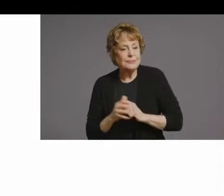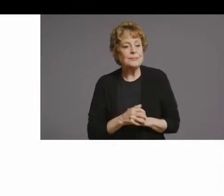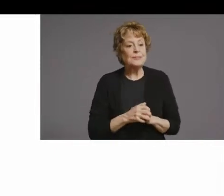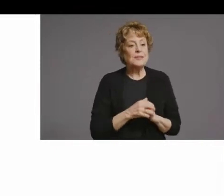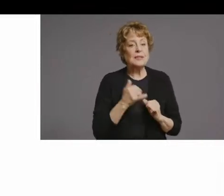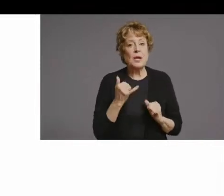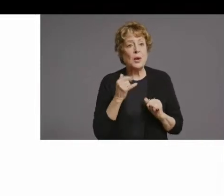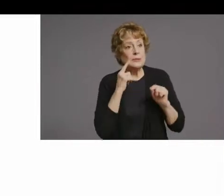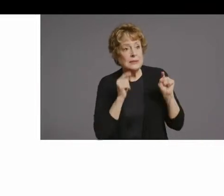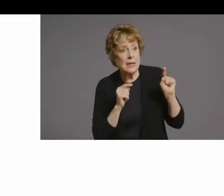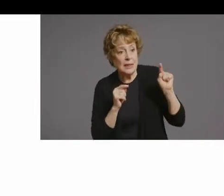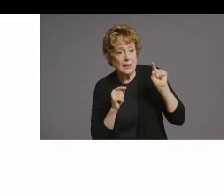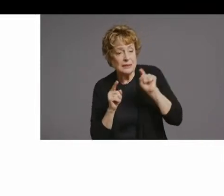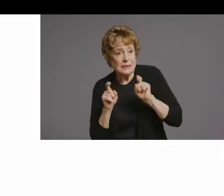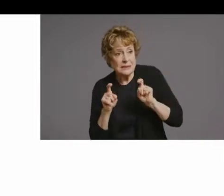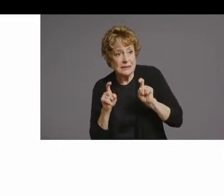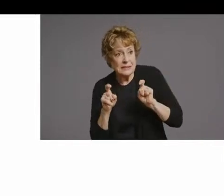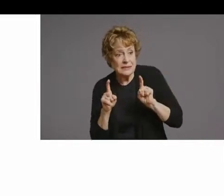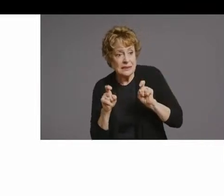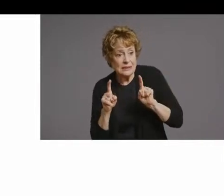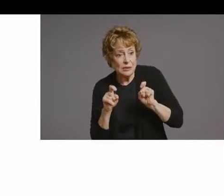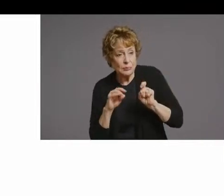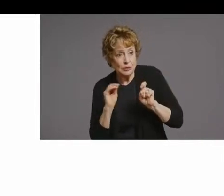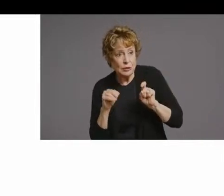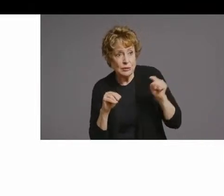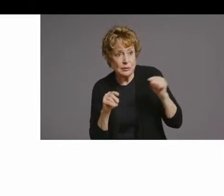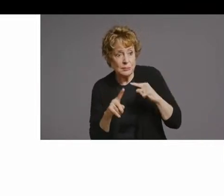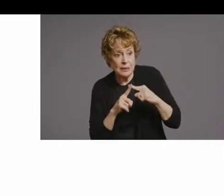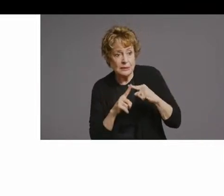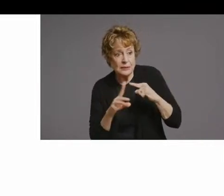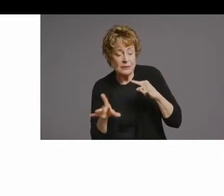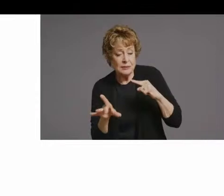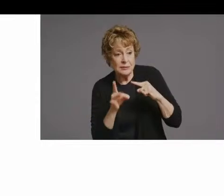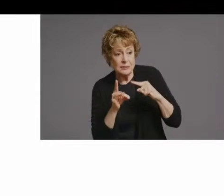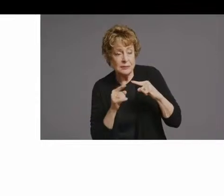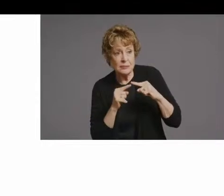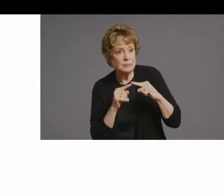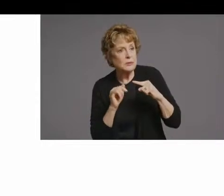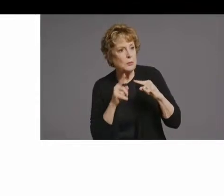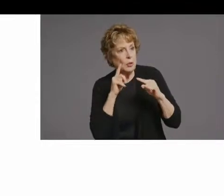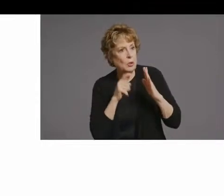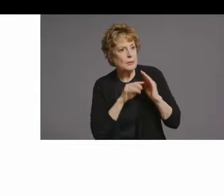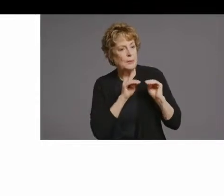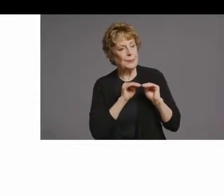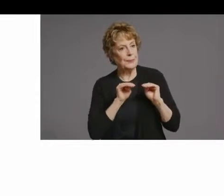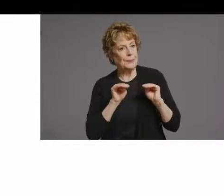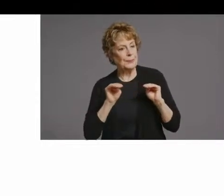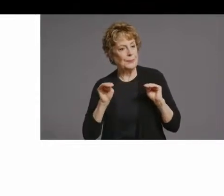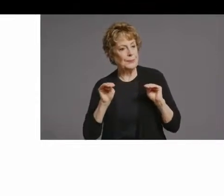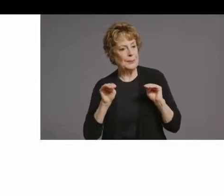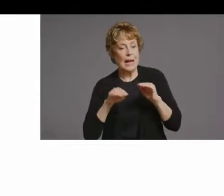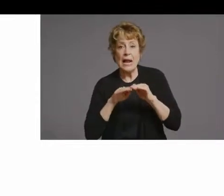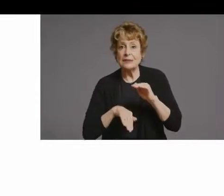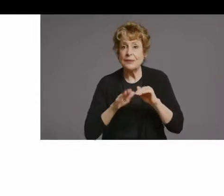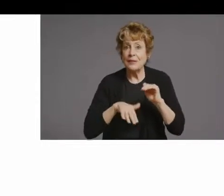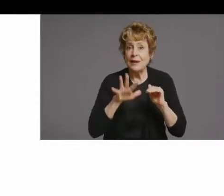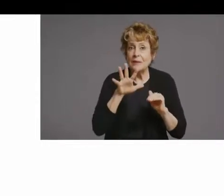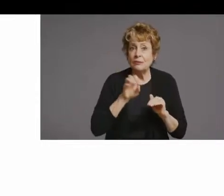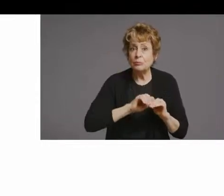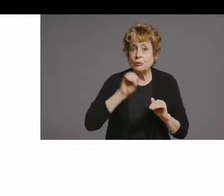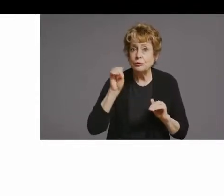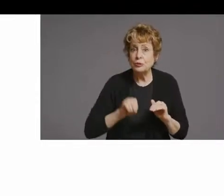bit of an increase in our percent positivity. We continue to monitor that. We are below our 5%, which is where we would like to